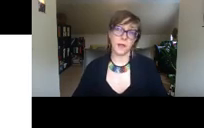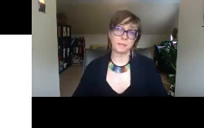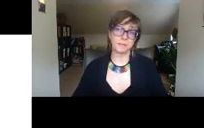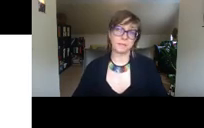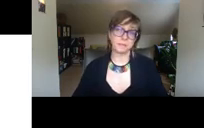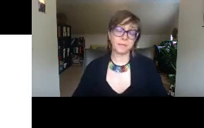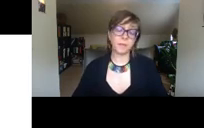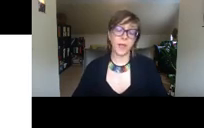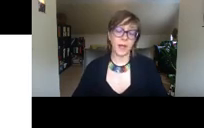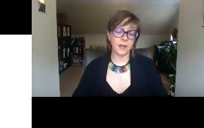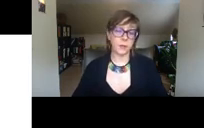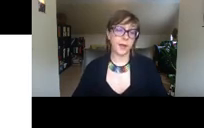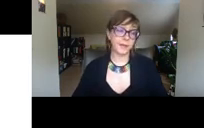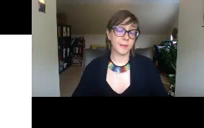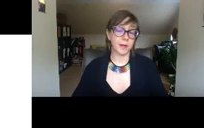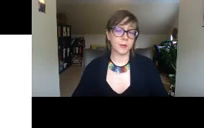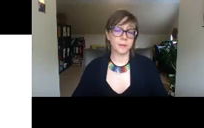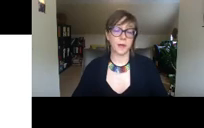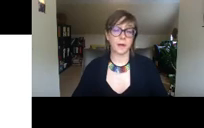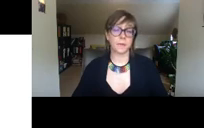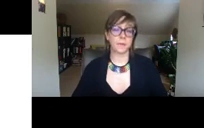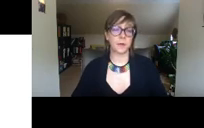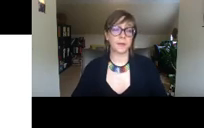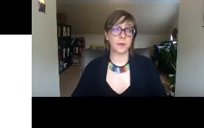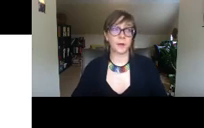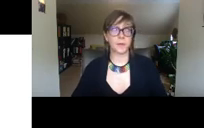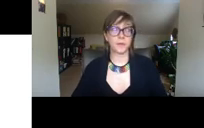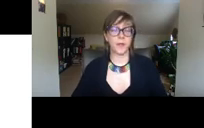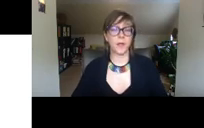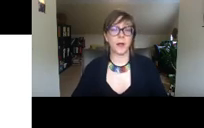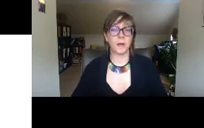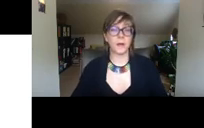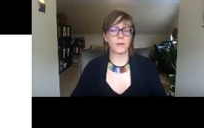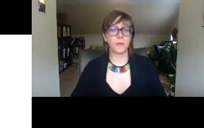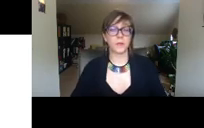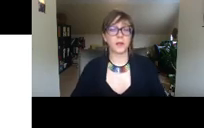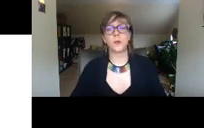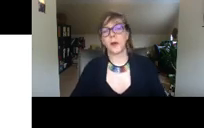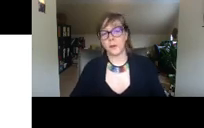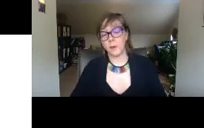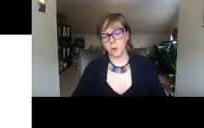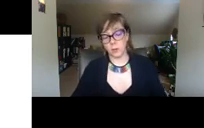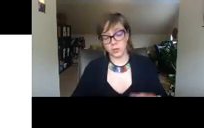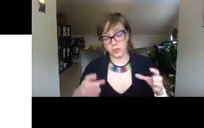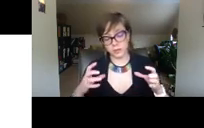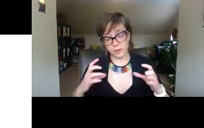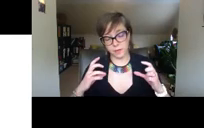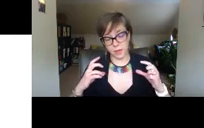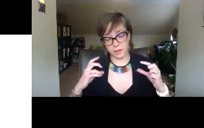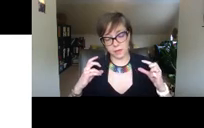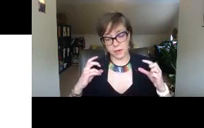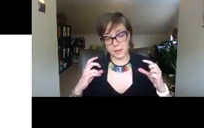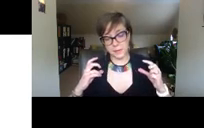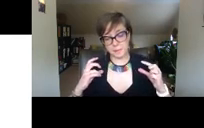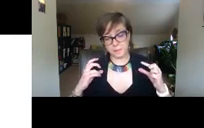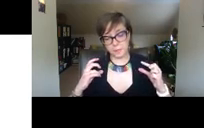said that, and I don't have this in my notes, but so I'm gonna tell you what I remember, which is